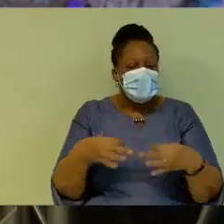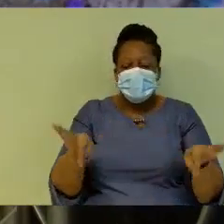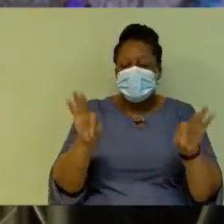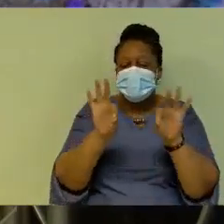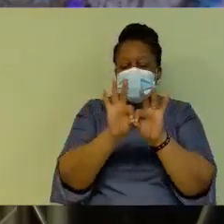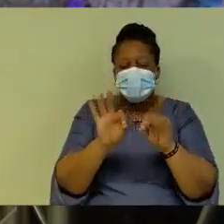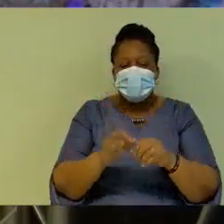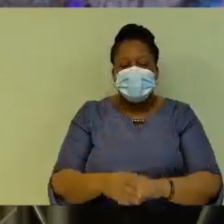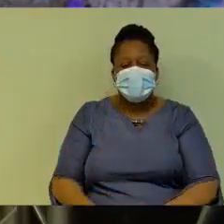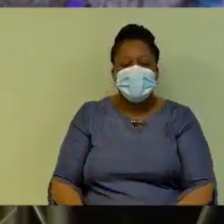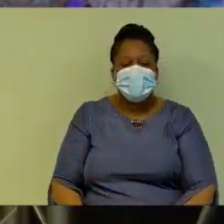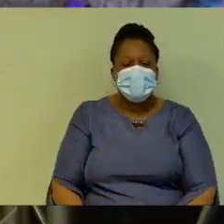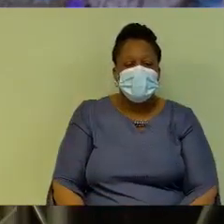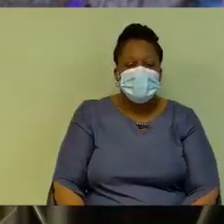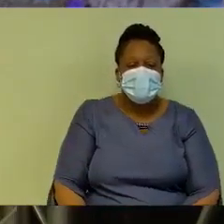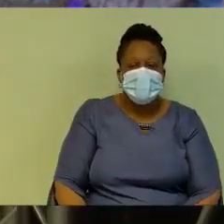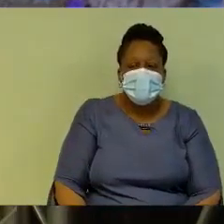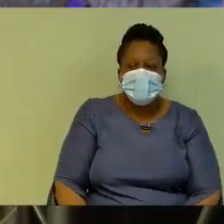important.